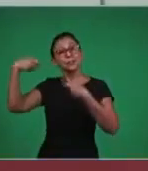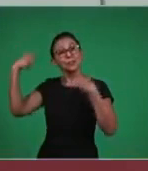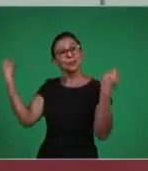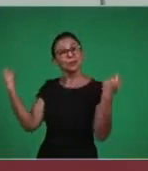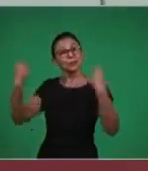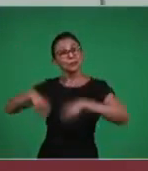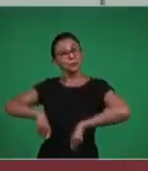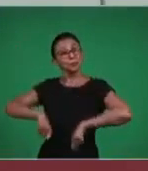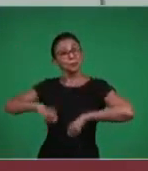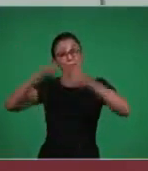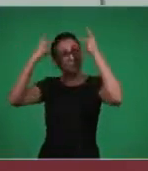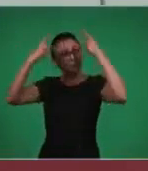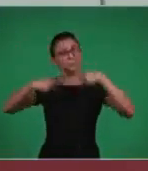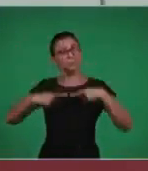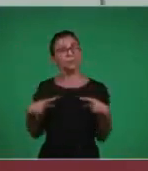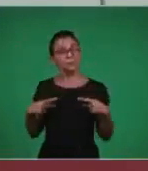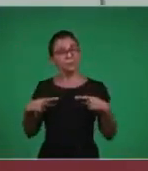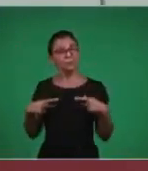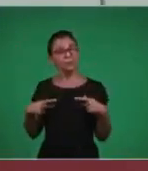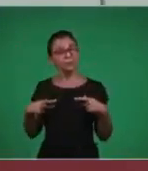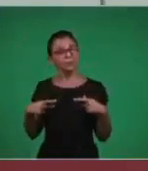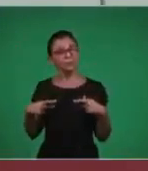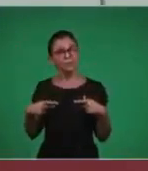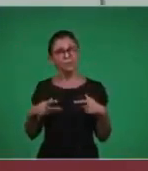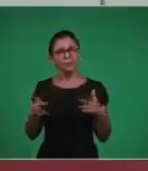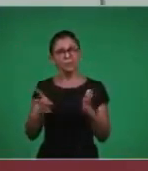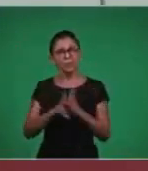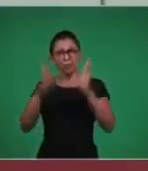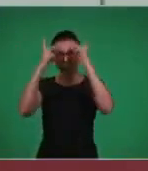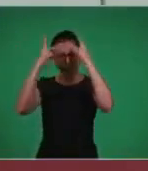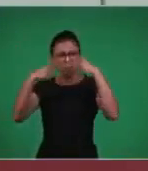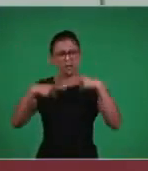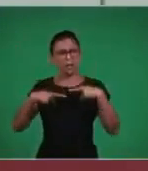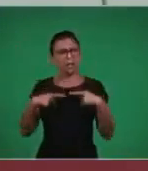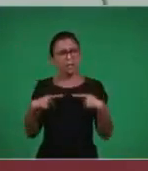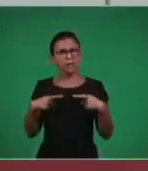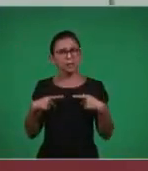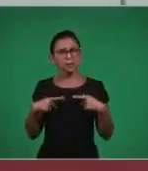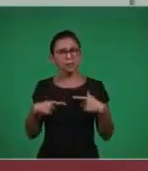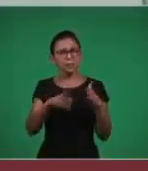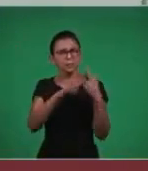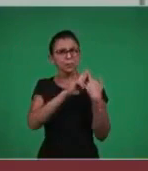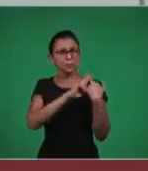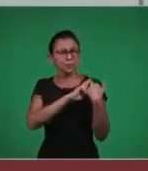ability, which is extremely human, exclusively human.